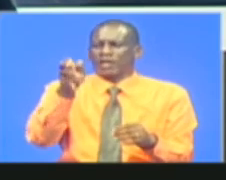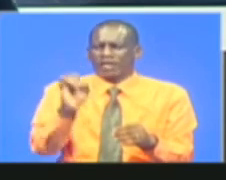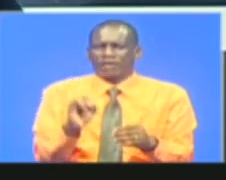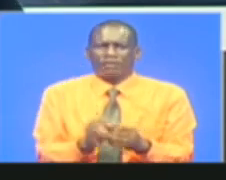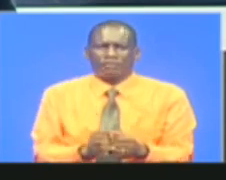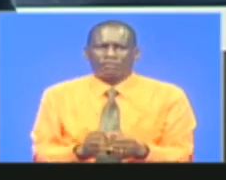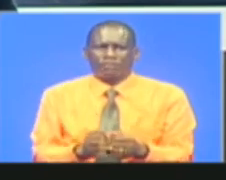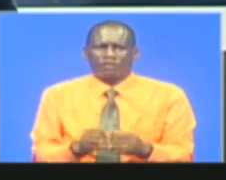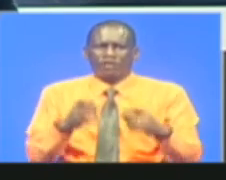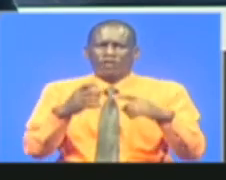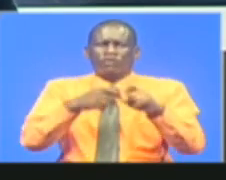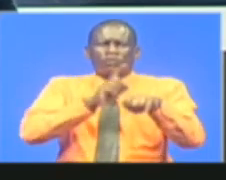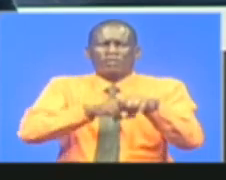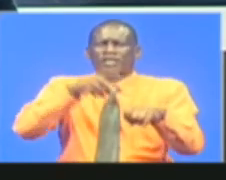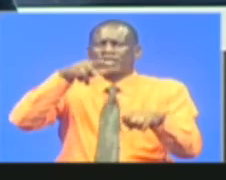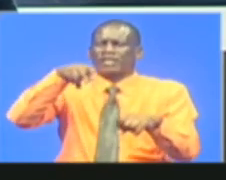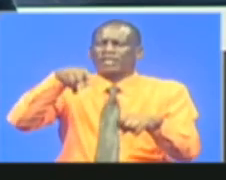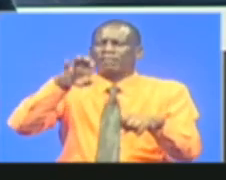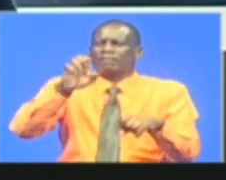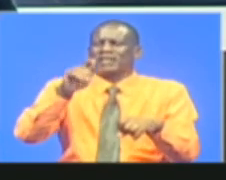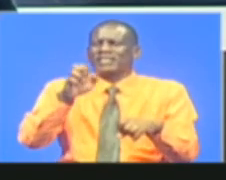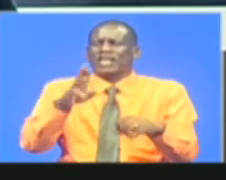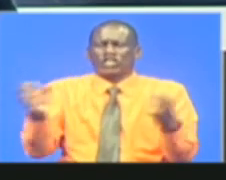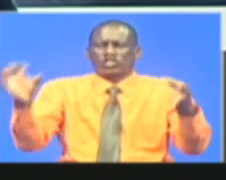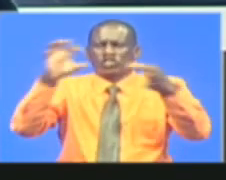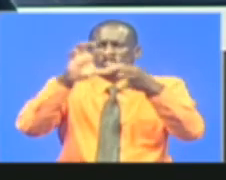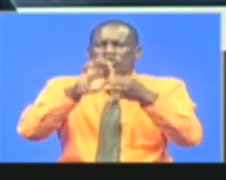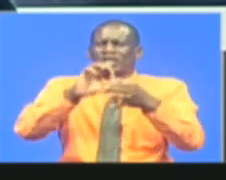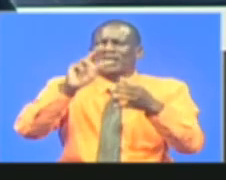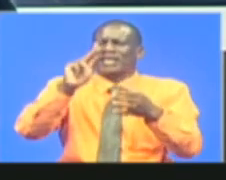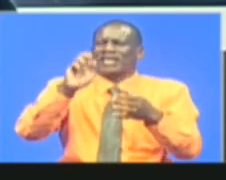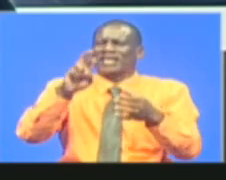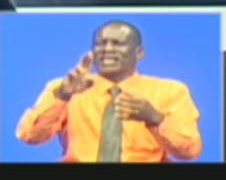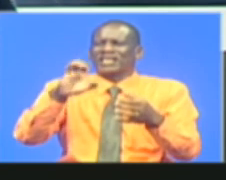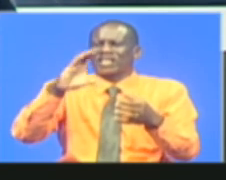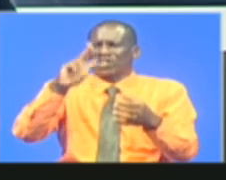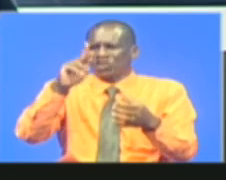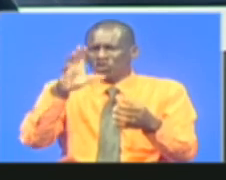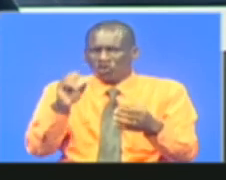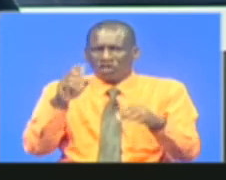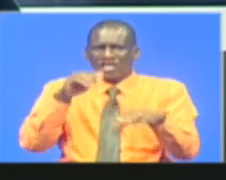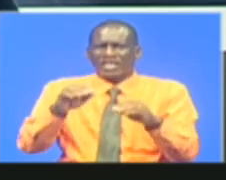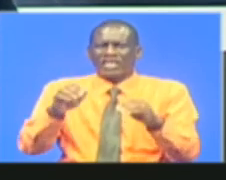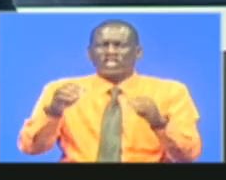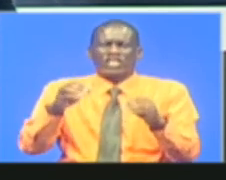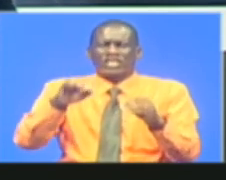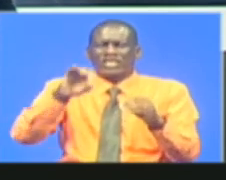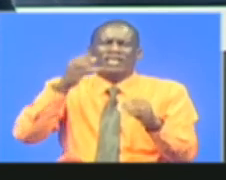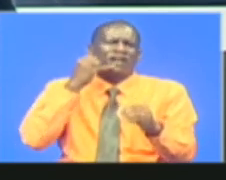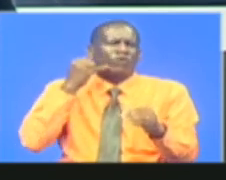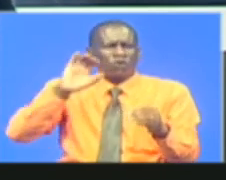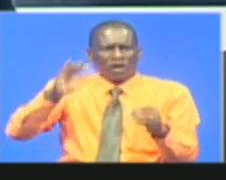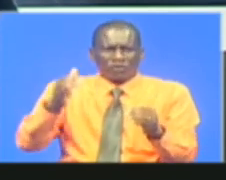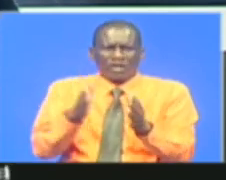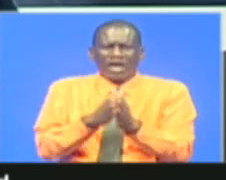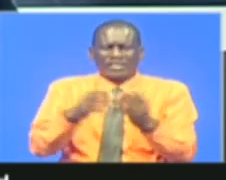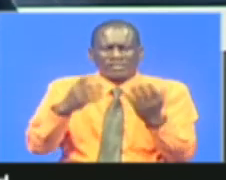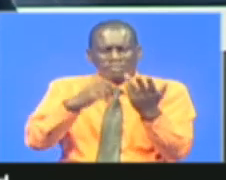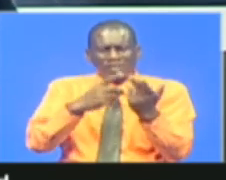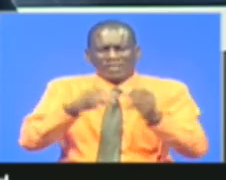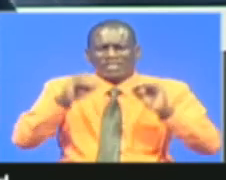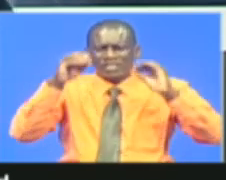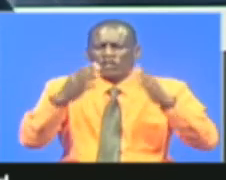Now, since Peter Tabichi joined Keriko Secondary School in Njoro Sub-County as a mathematics and physics teacher some 4 years ago,